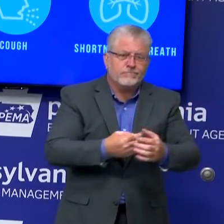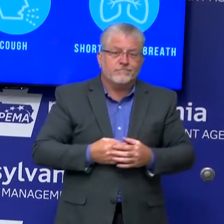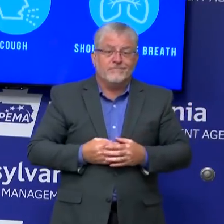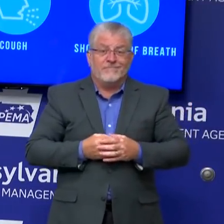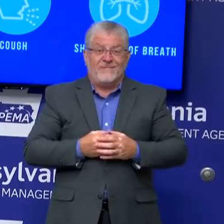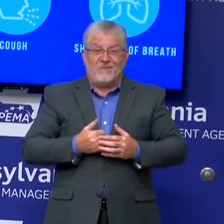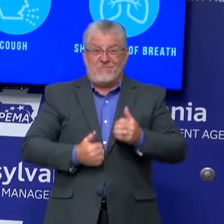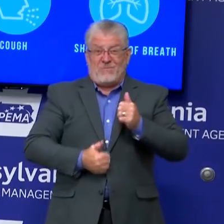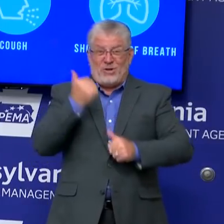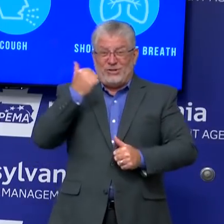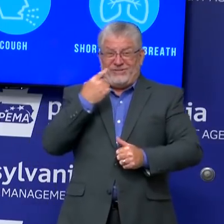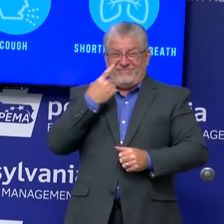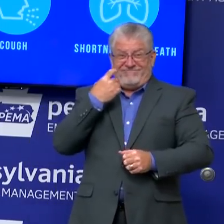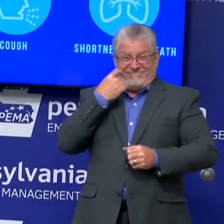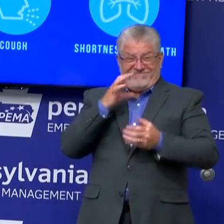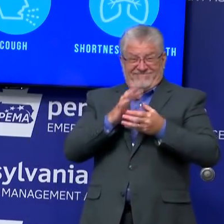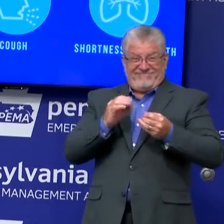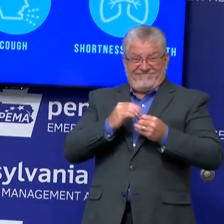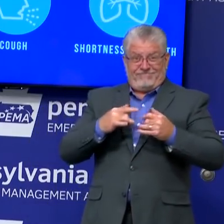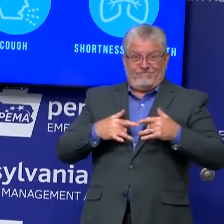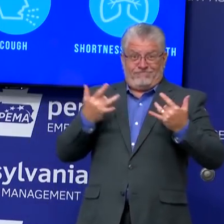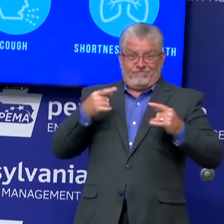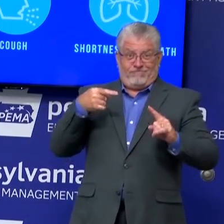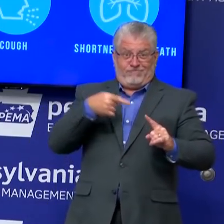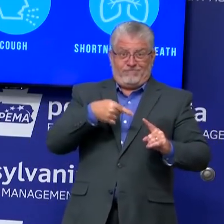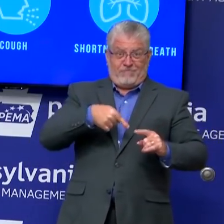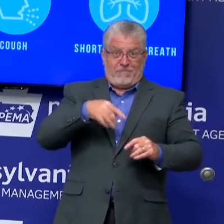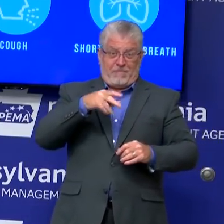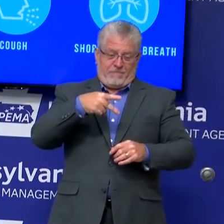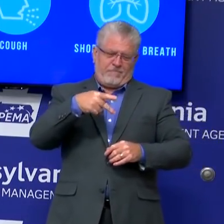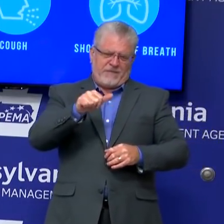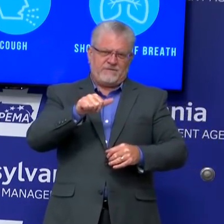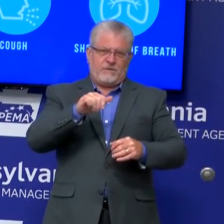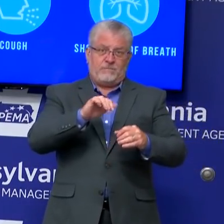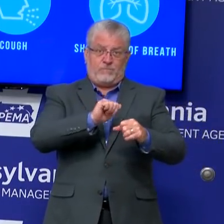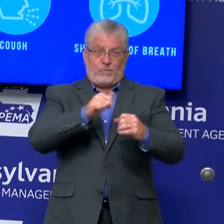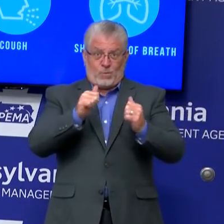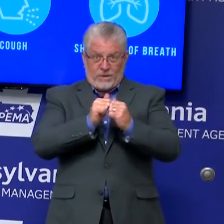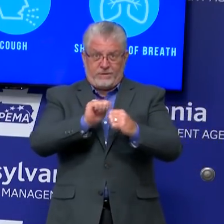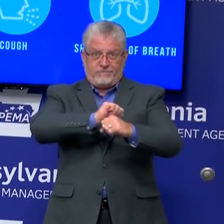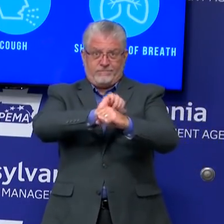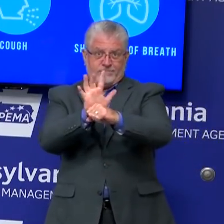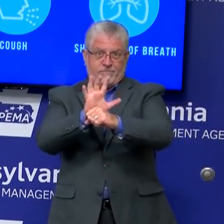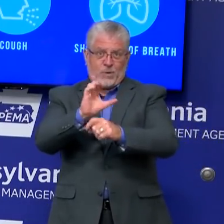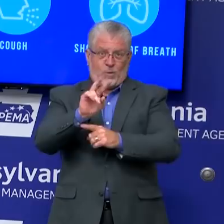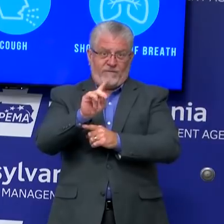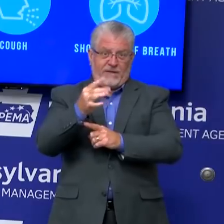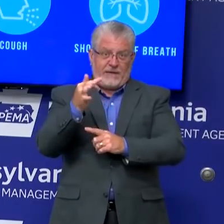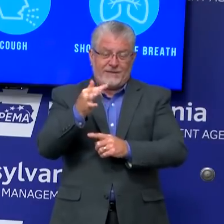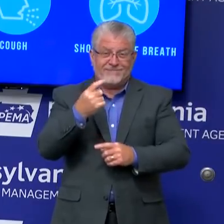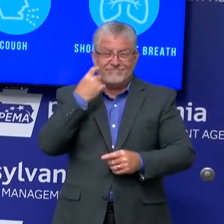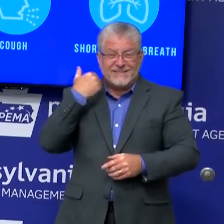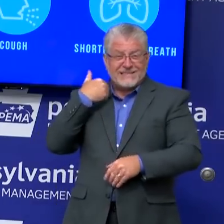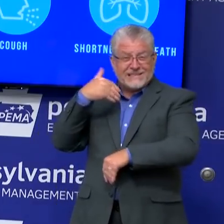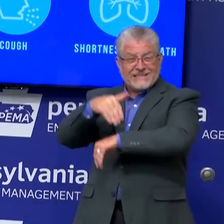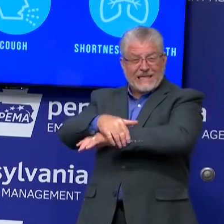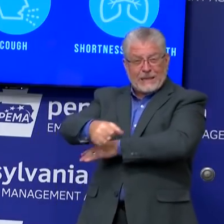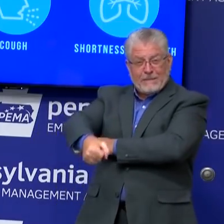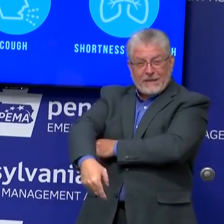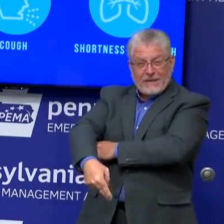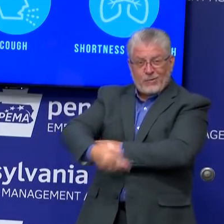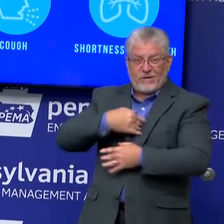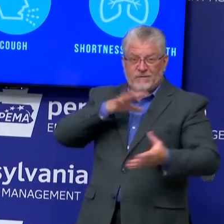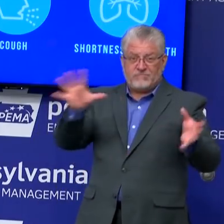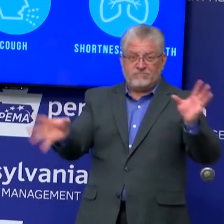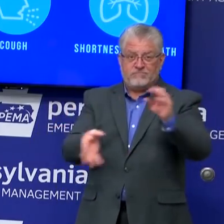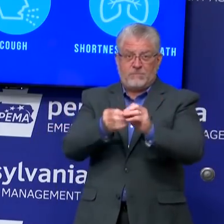on COVID-19 in Pennsylvania. As of 12 a.m. this morning, we have 994 new cases